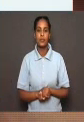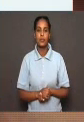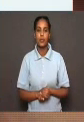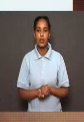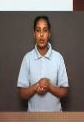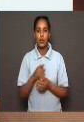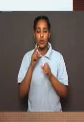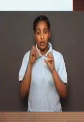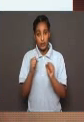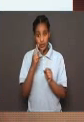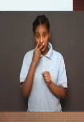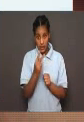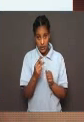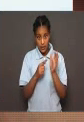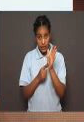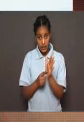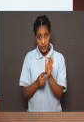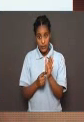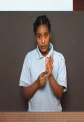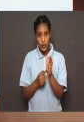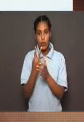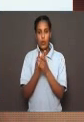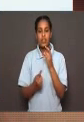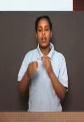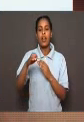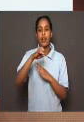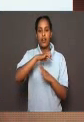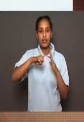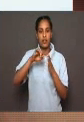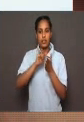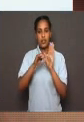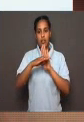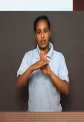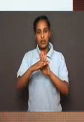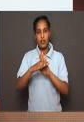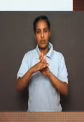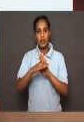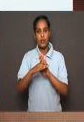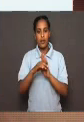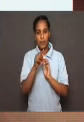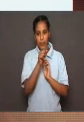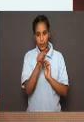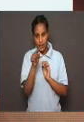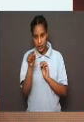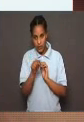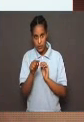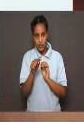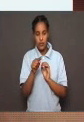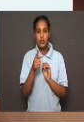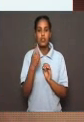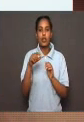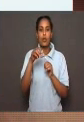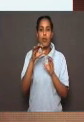You can also see here that both electrons, represented as arrows, are in the